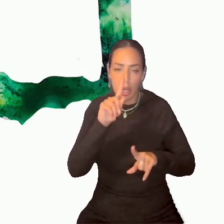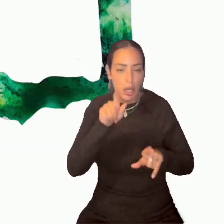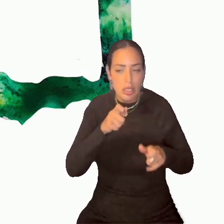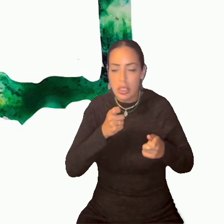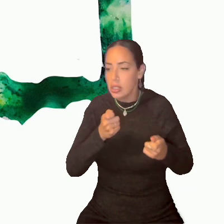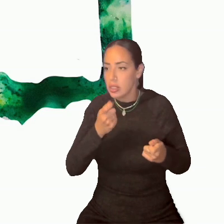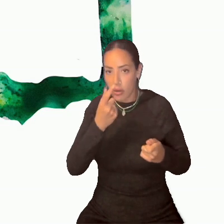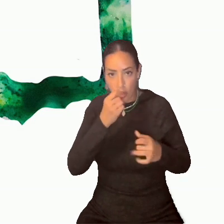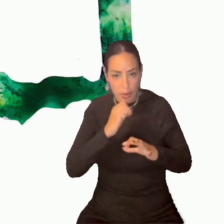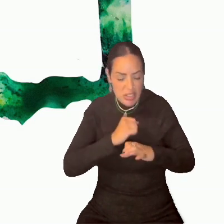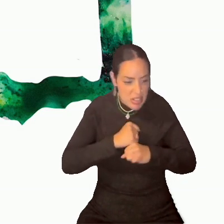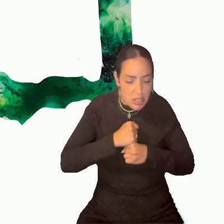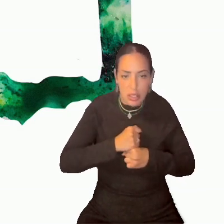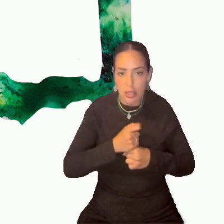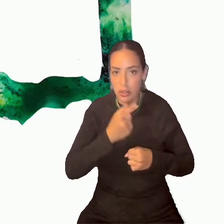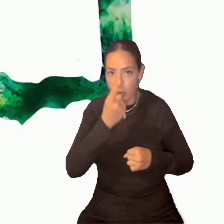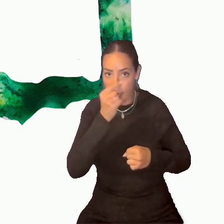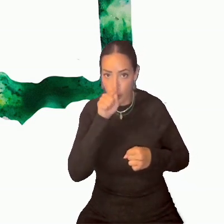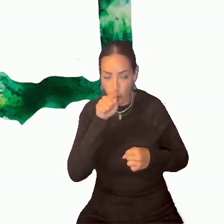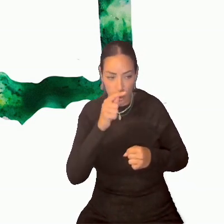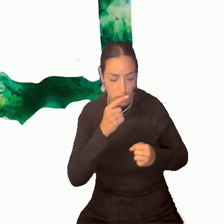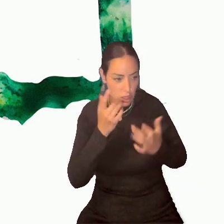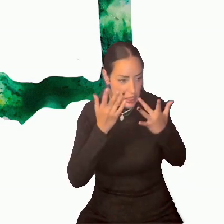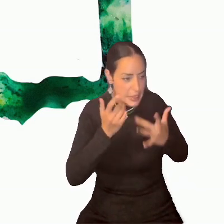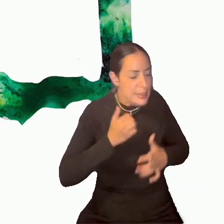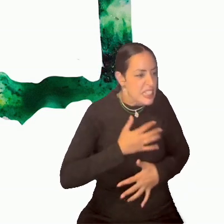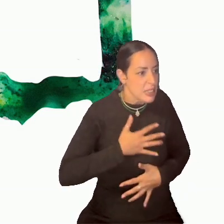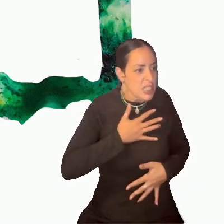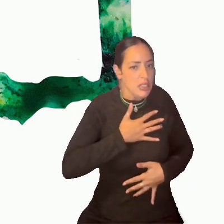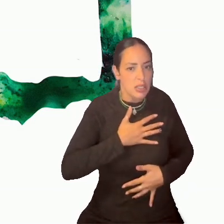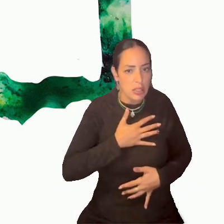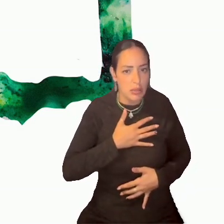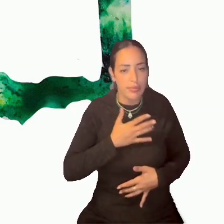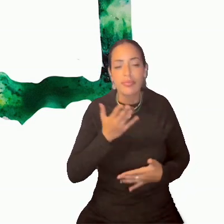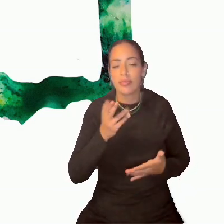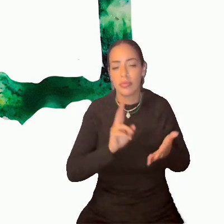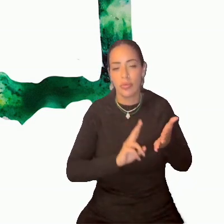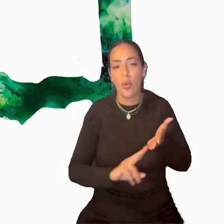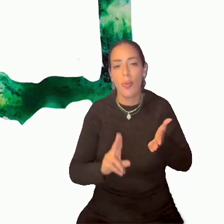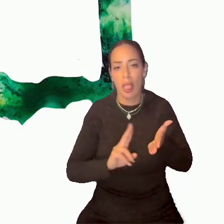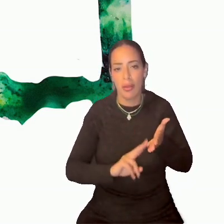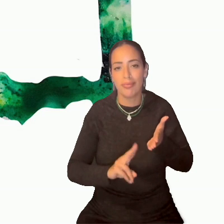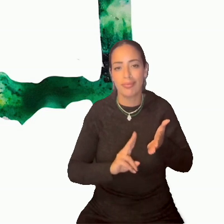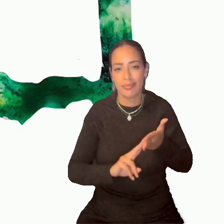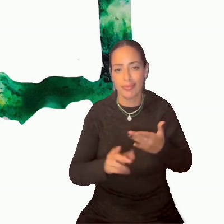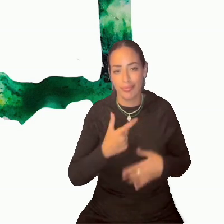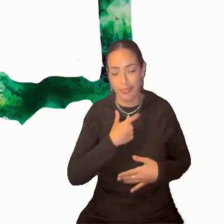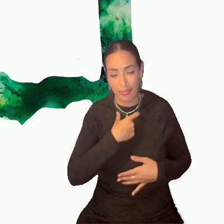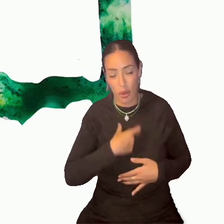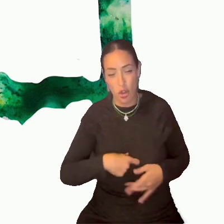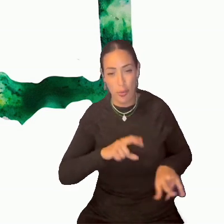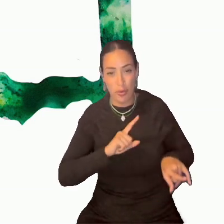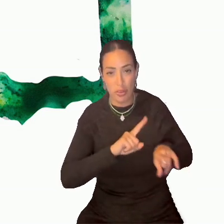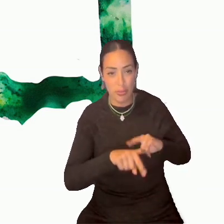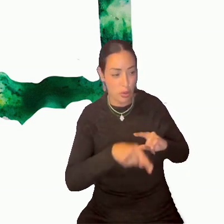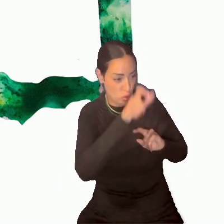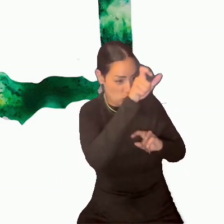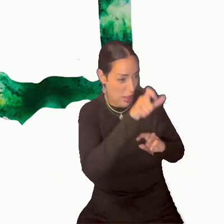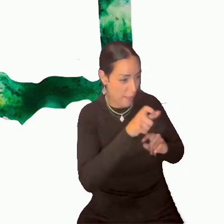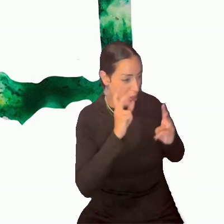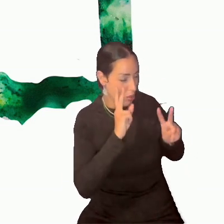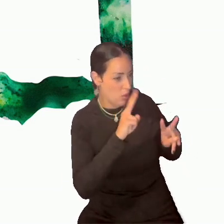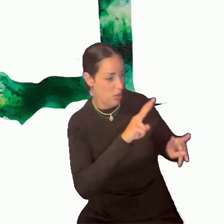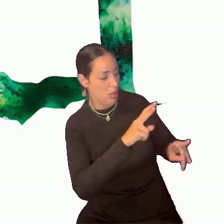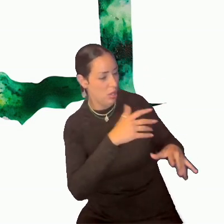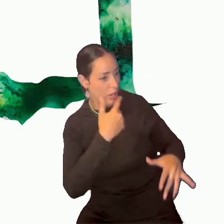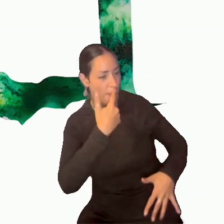You may become frustrated or show emotion. It's important to remember that this is a very normal human response to bearing witness to pain and